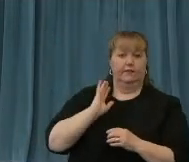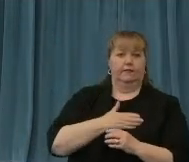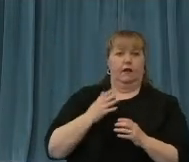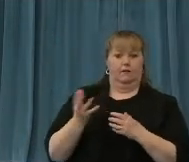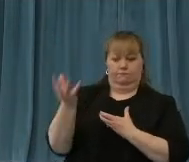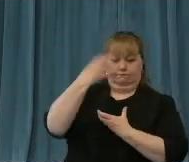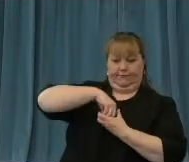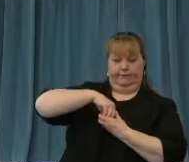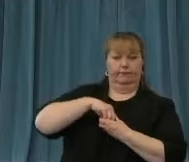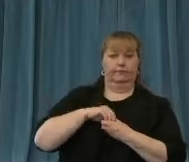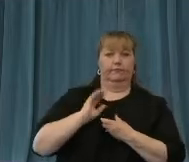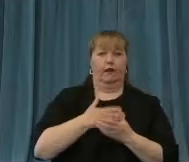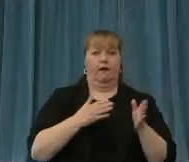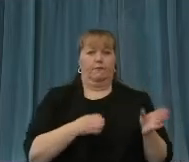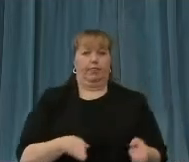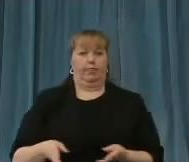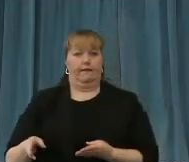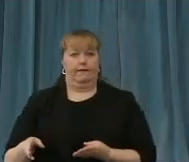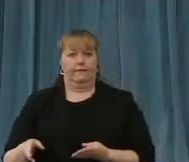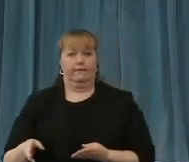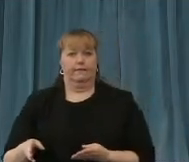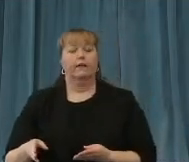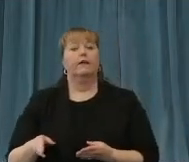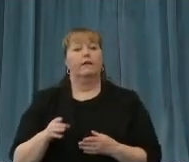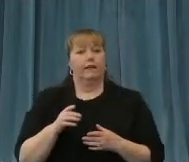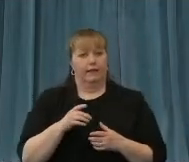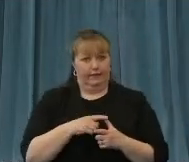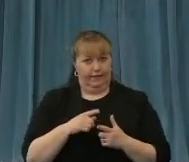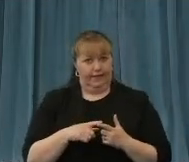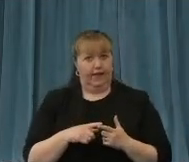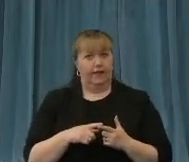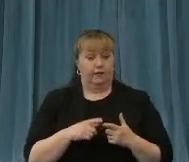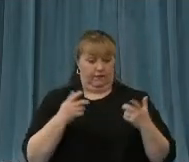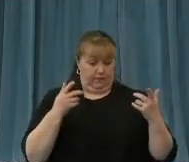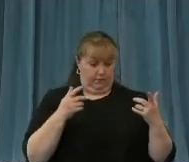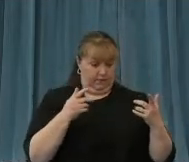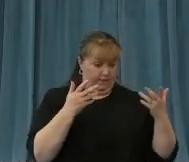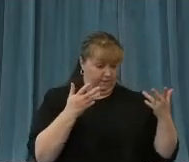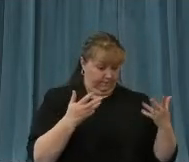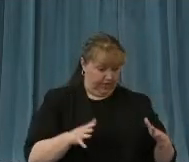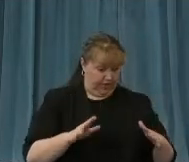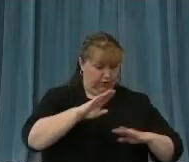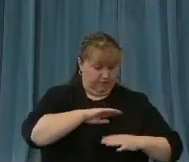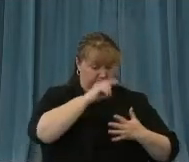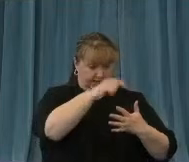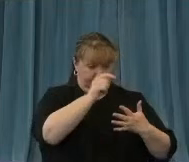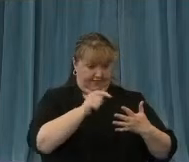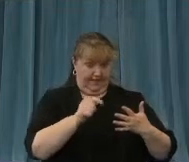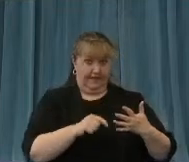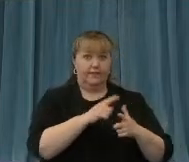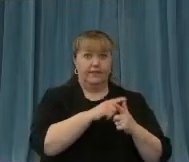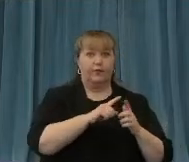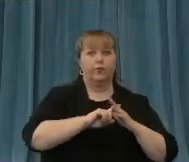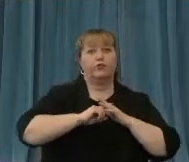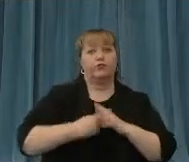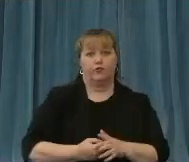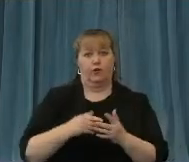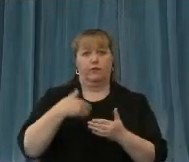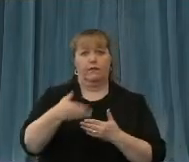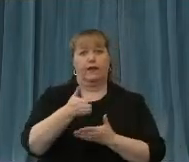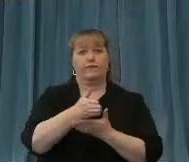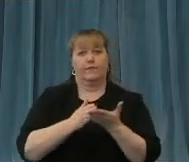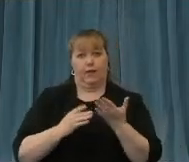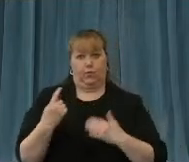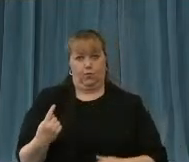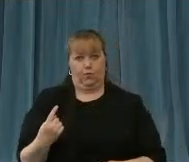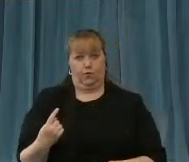are satisfied, and only then will we move into phase one as laid out by the federal government. While we monitor